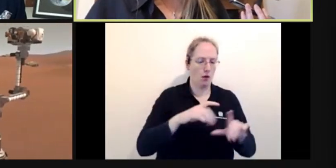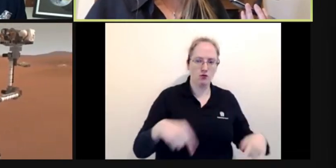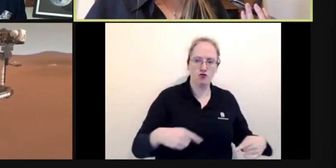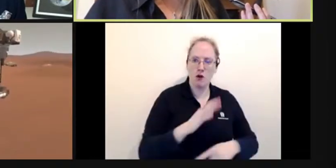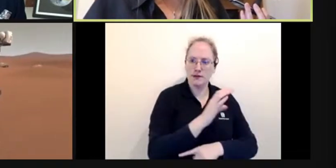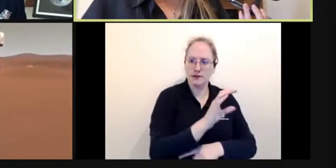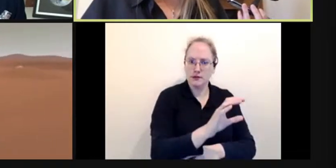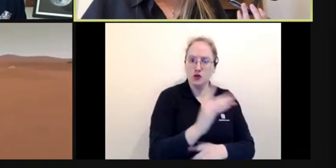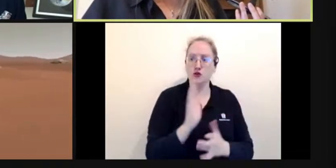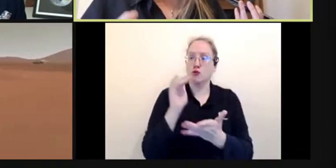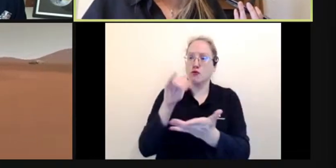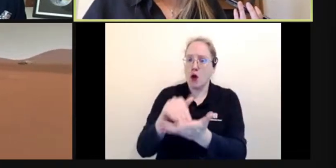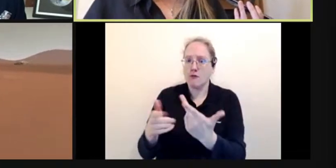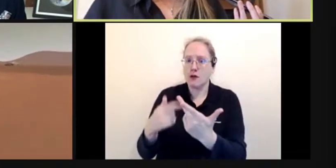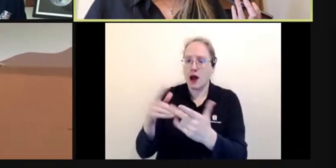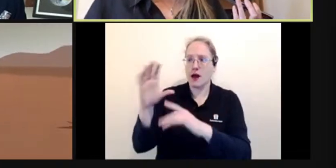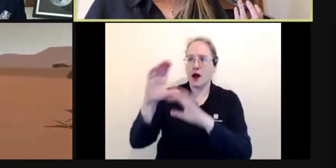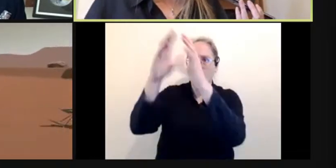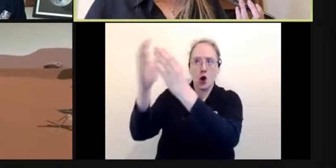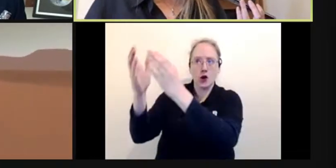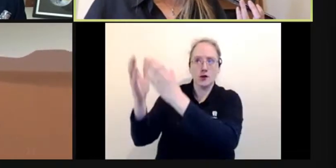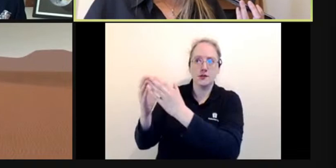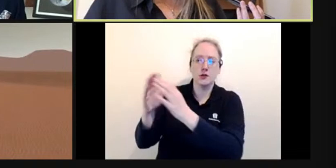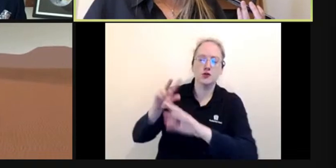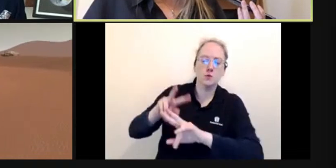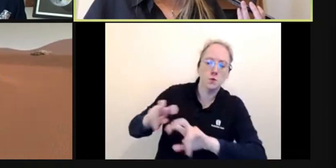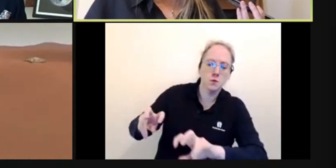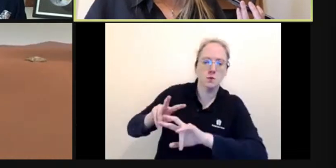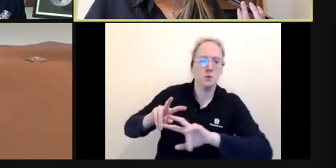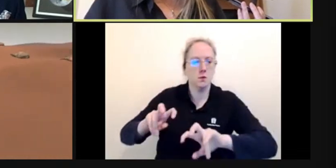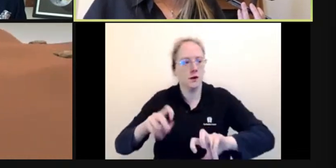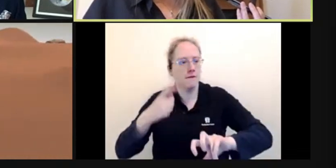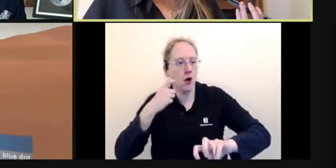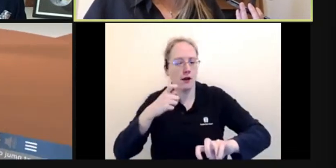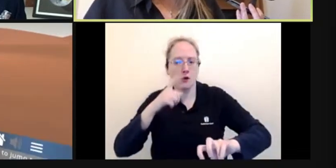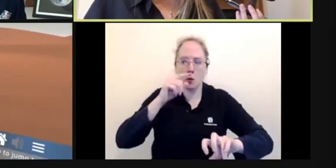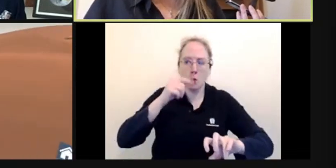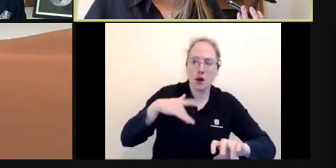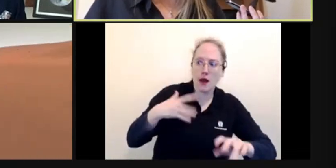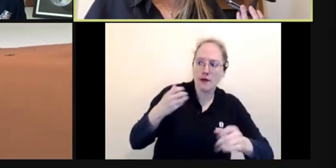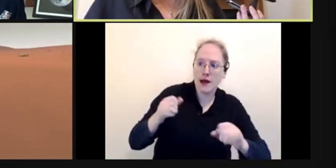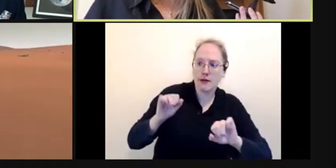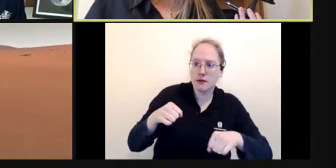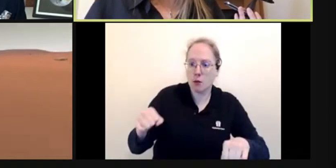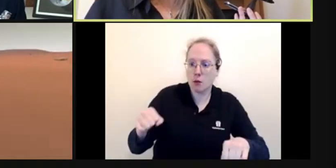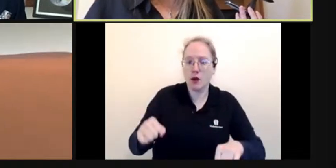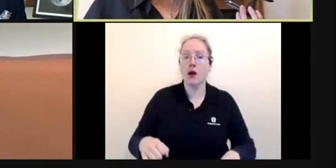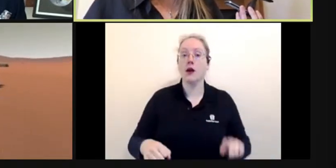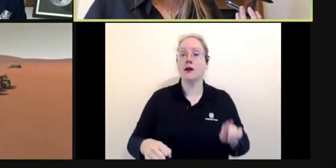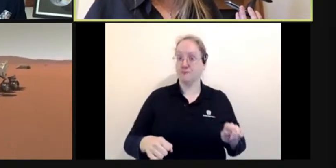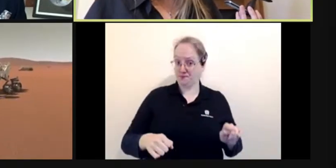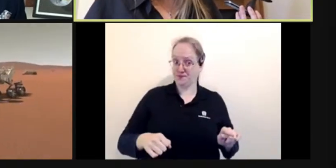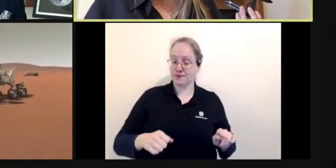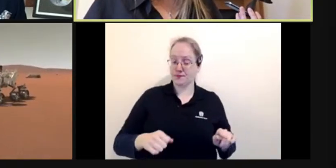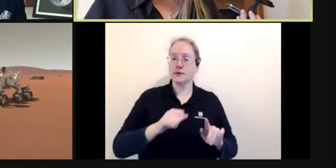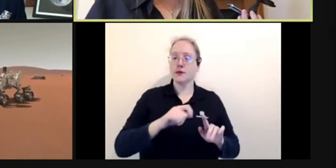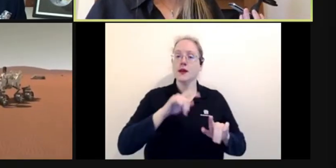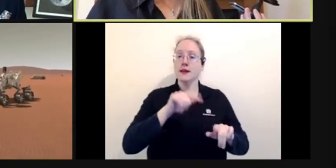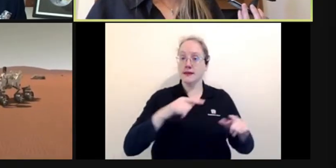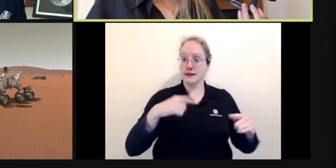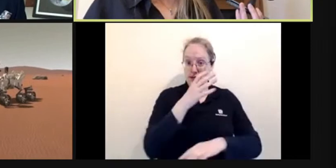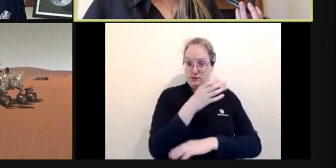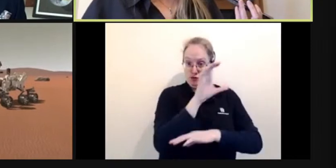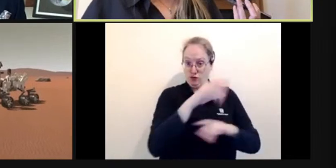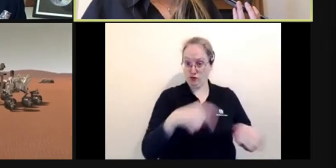life? And what's great about Perseverance is that it's landed in Jezero Crater, which we think is an ancient